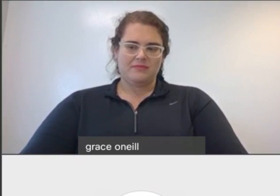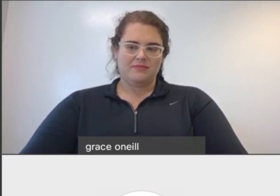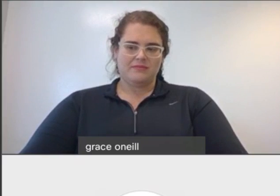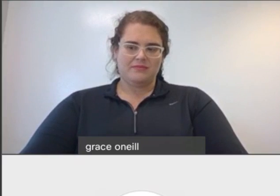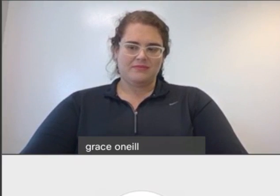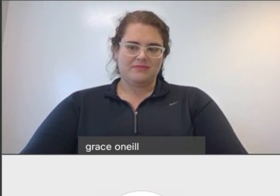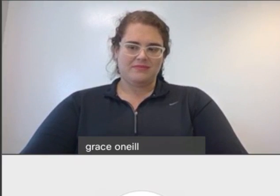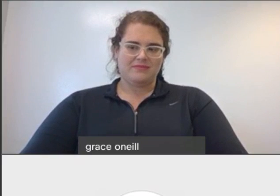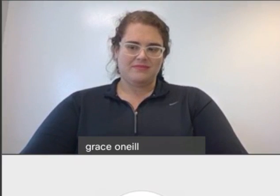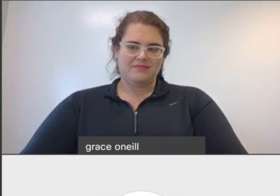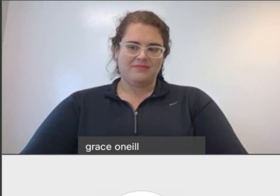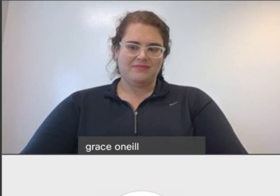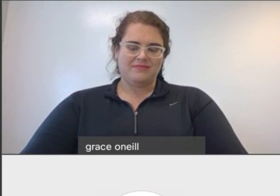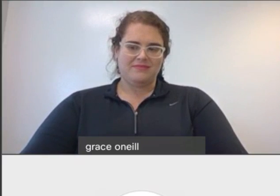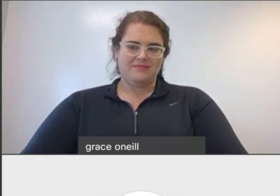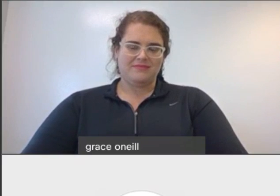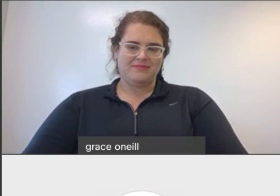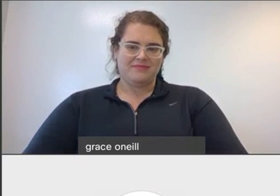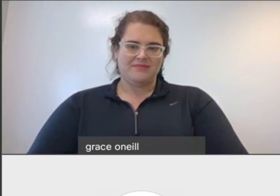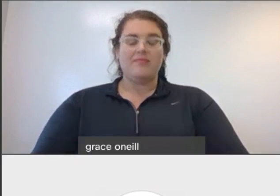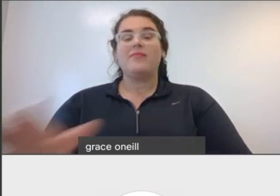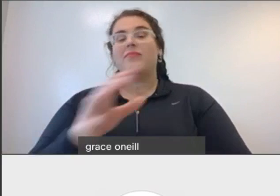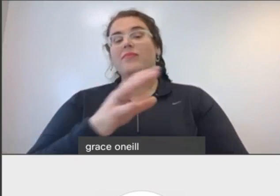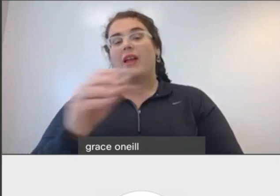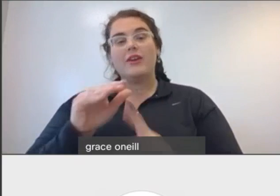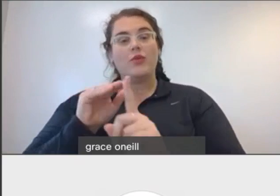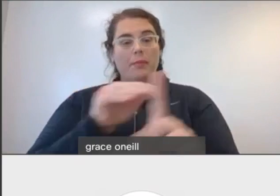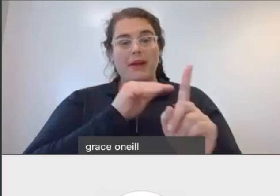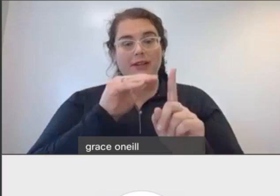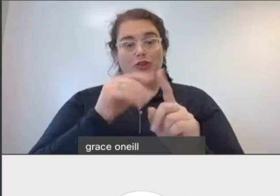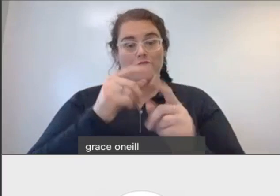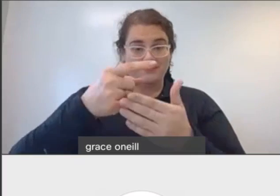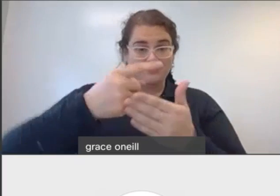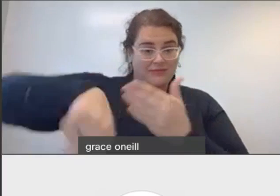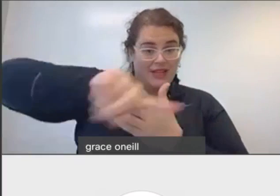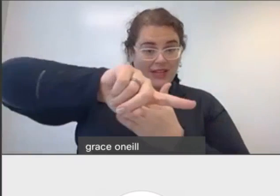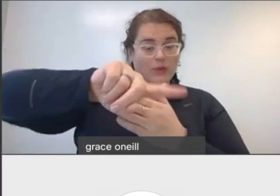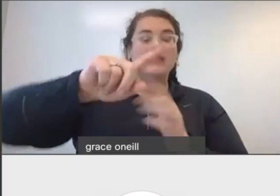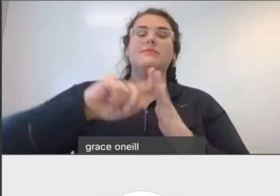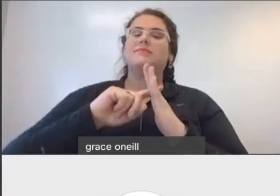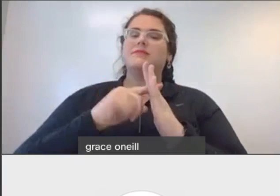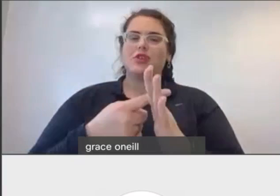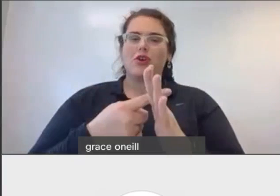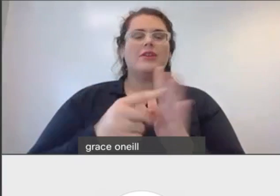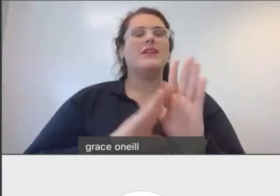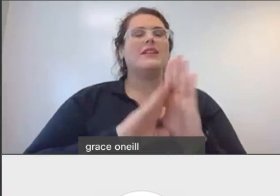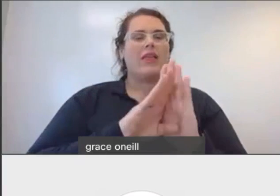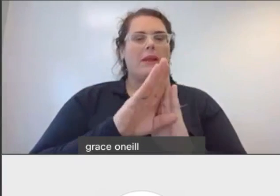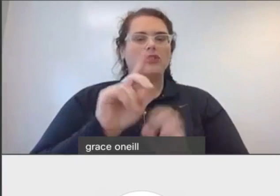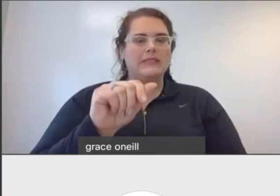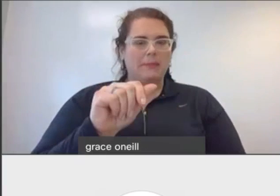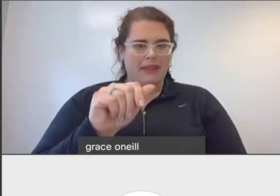And as a reminder, next week begins DD Awareness Month, and